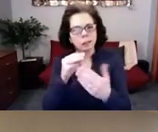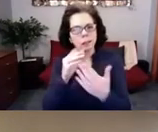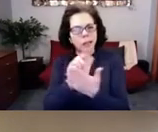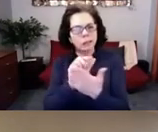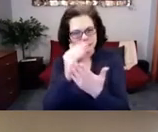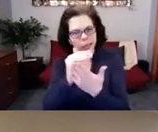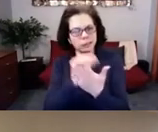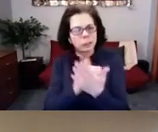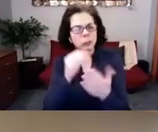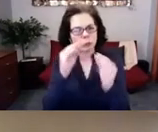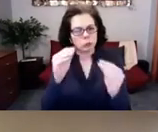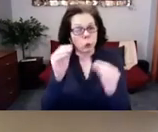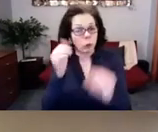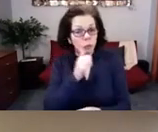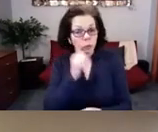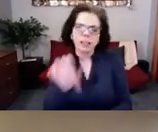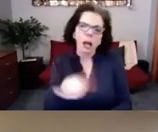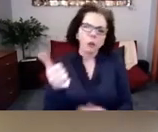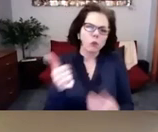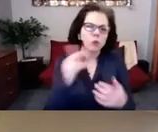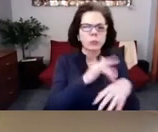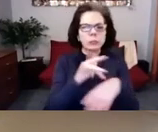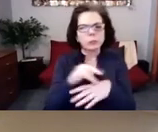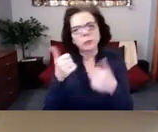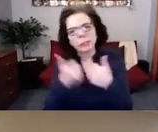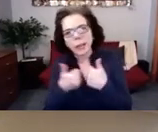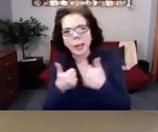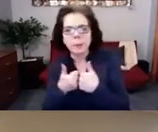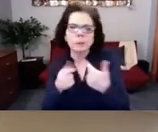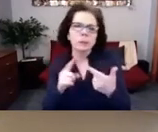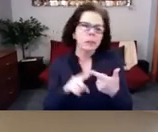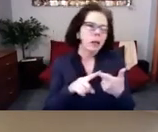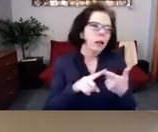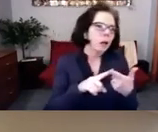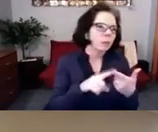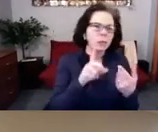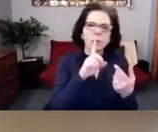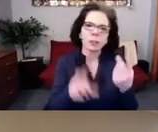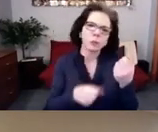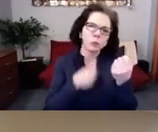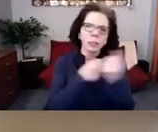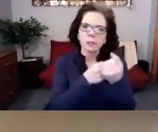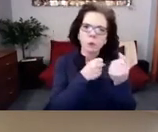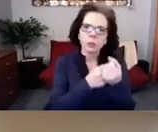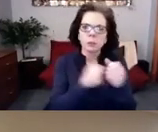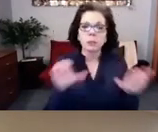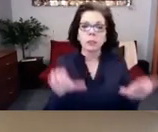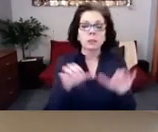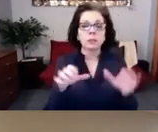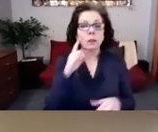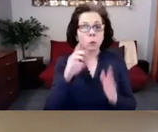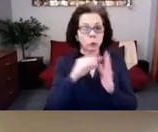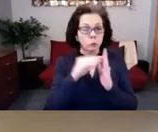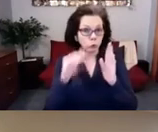other resources for some games and some reinforcement activities for